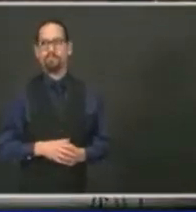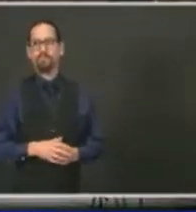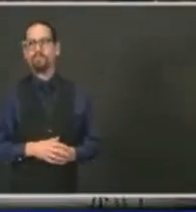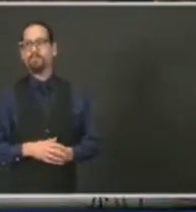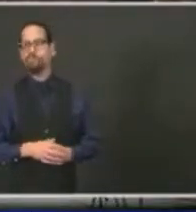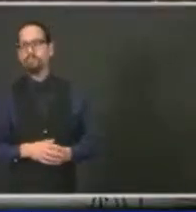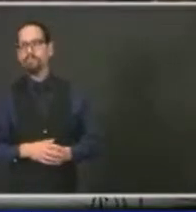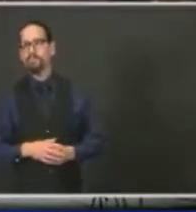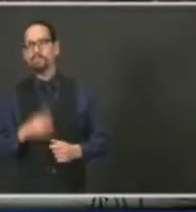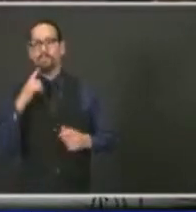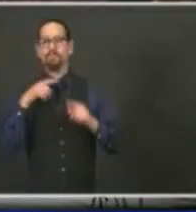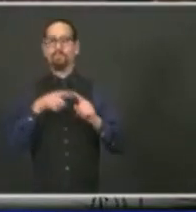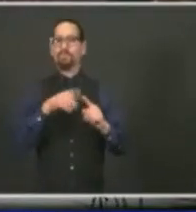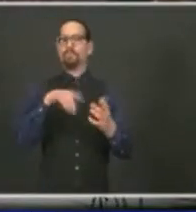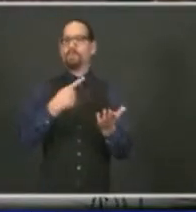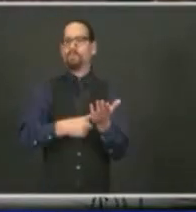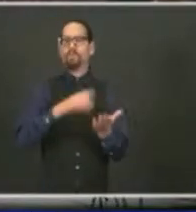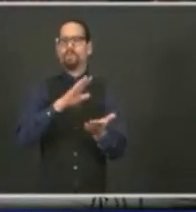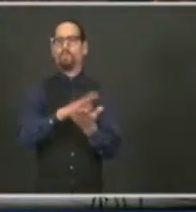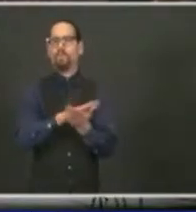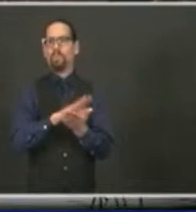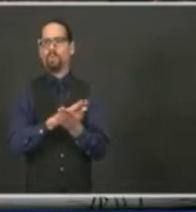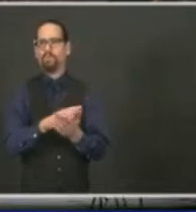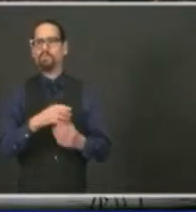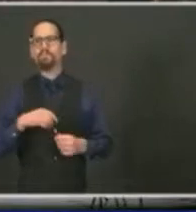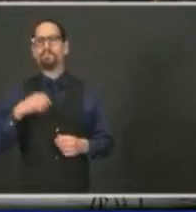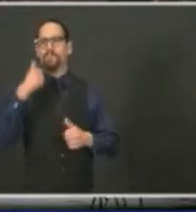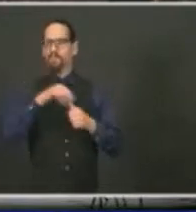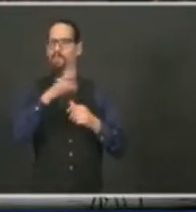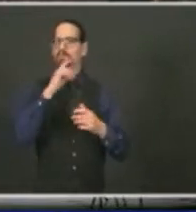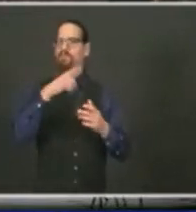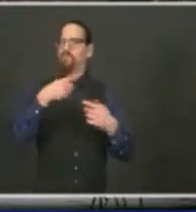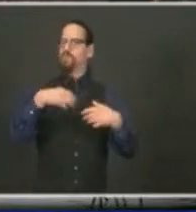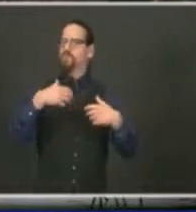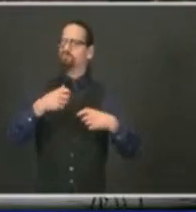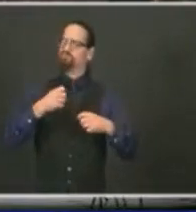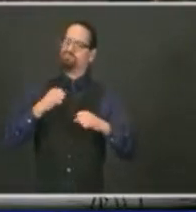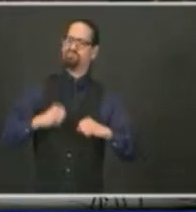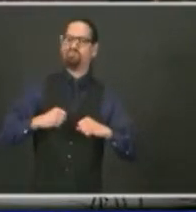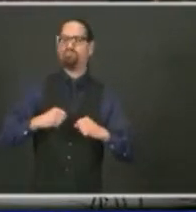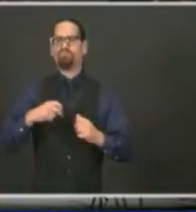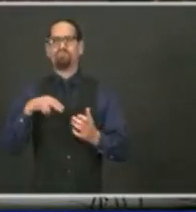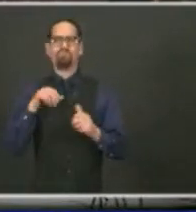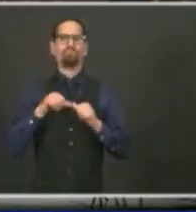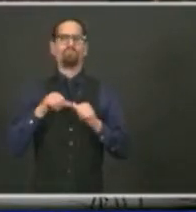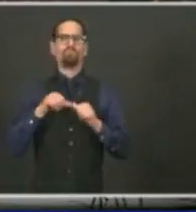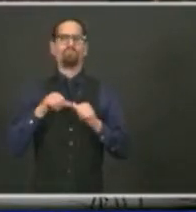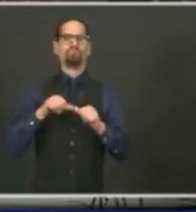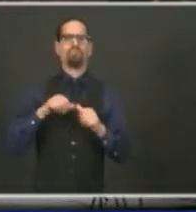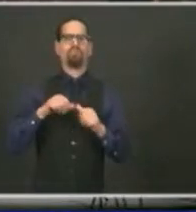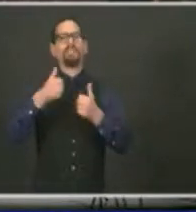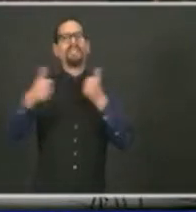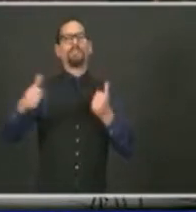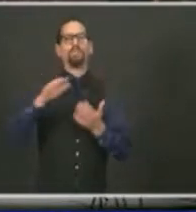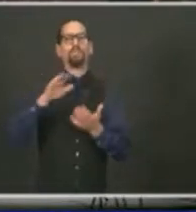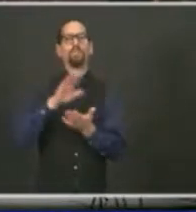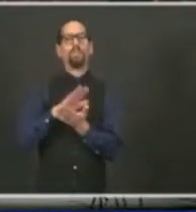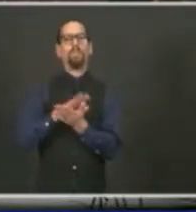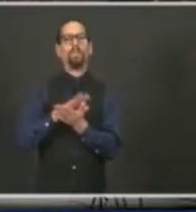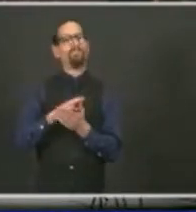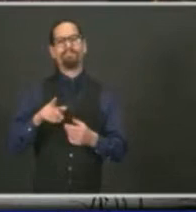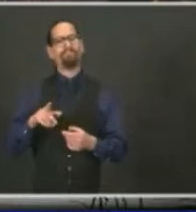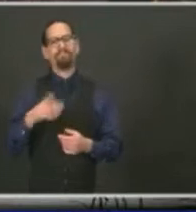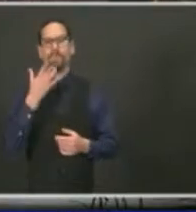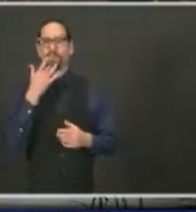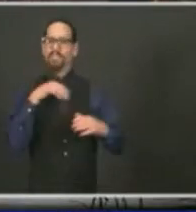schools that were going to distance learning. In the days leading up to that and the days since, more and more have done more distance learning for the holidays, after the